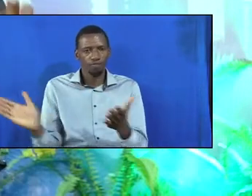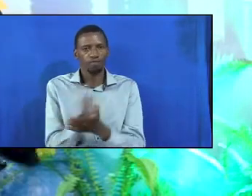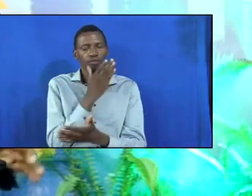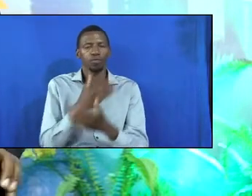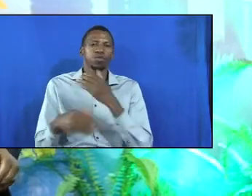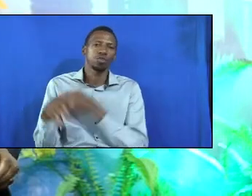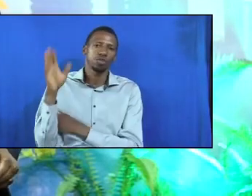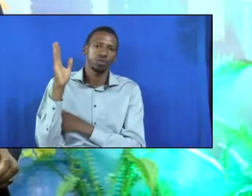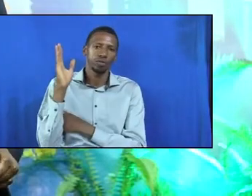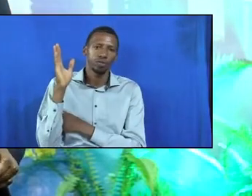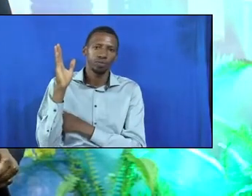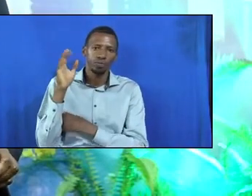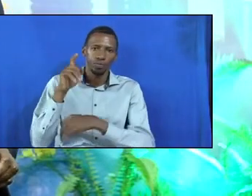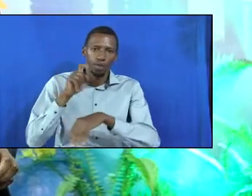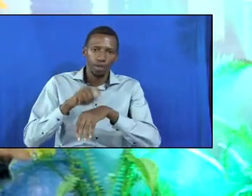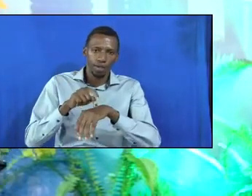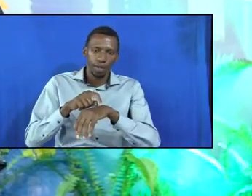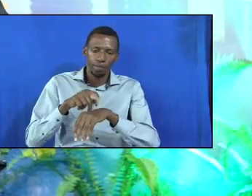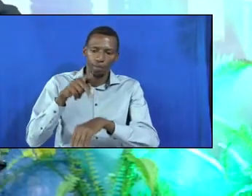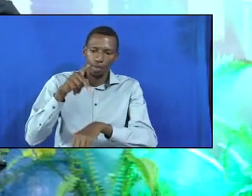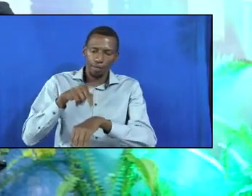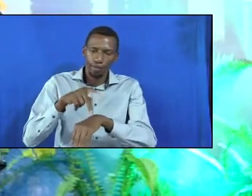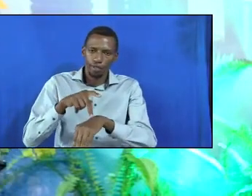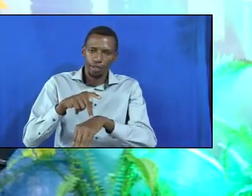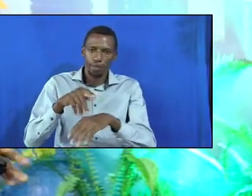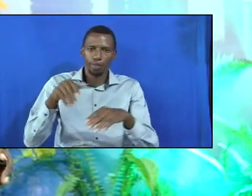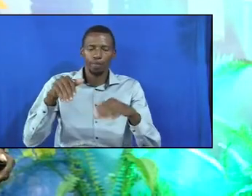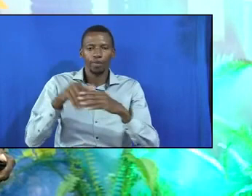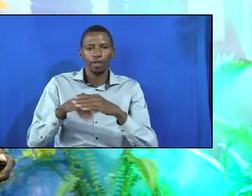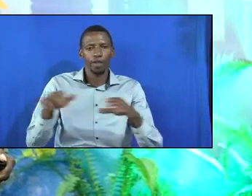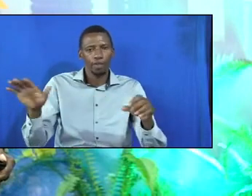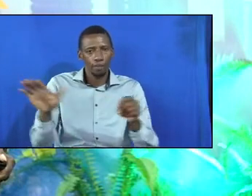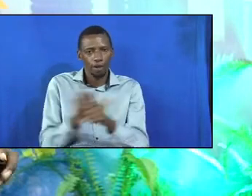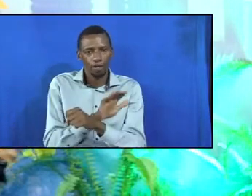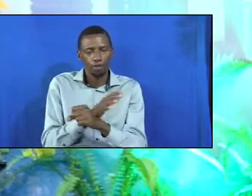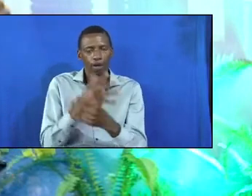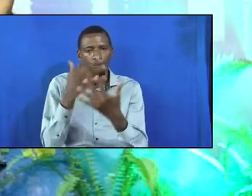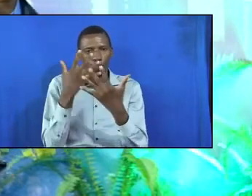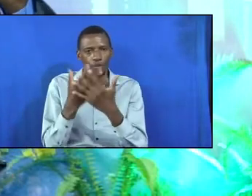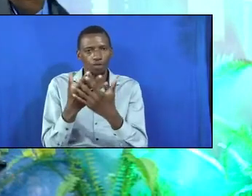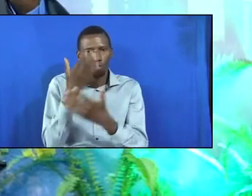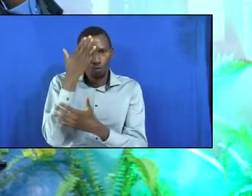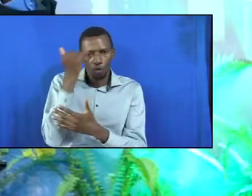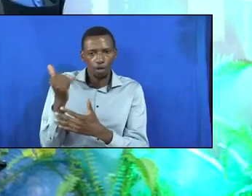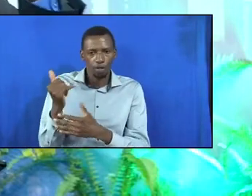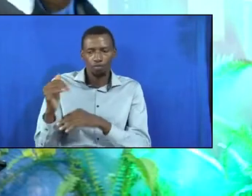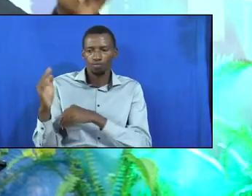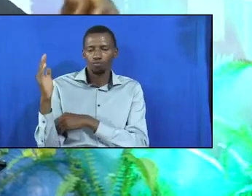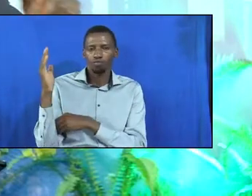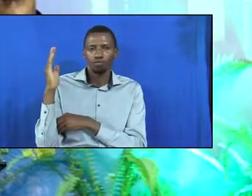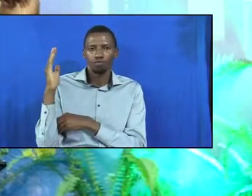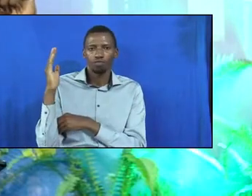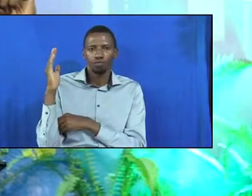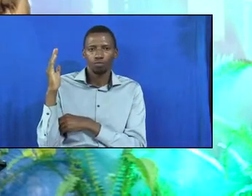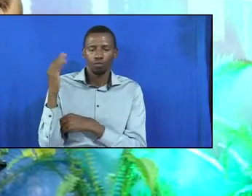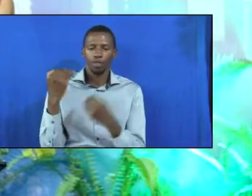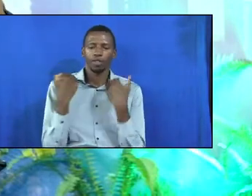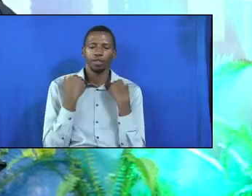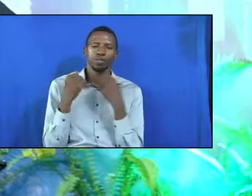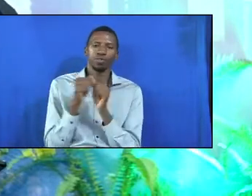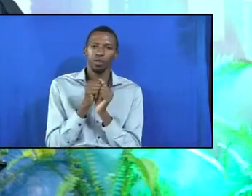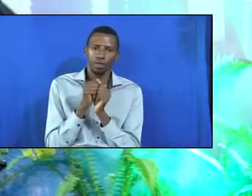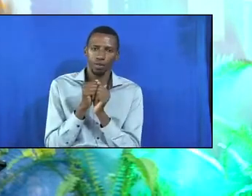maximum prison of our days here, because there were soldiers sleeping there, The church responded by praying